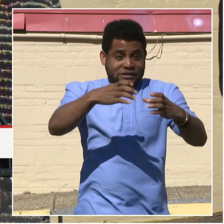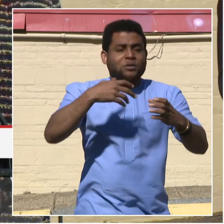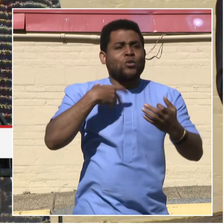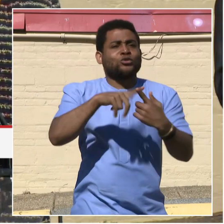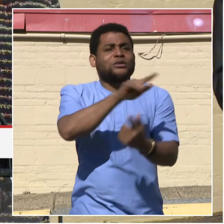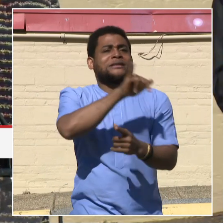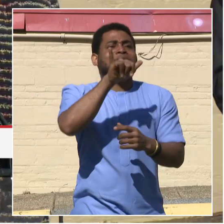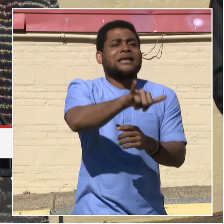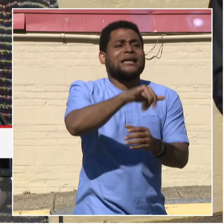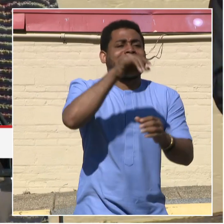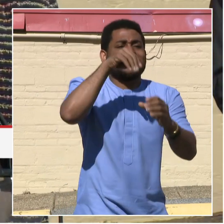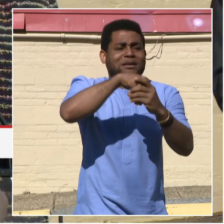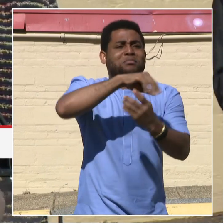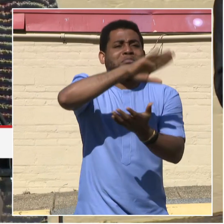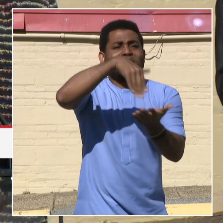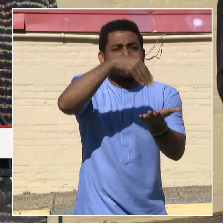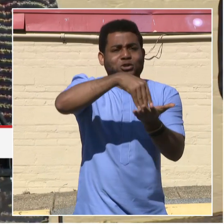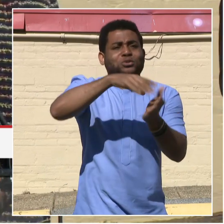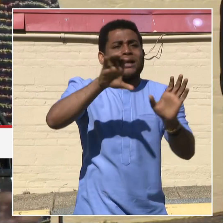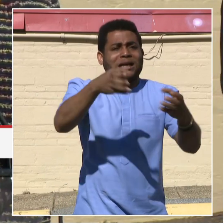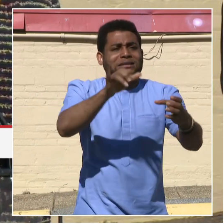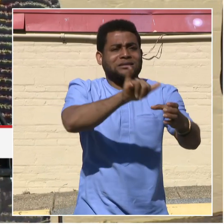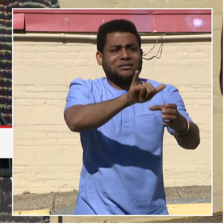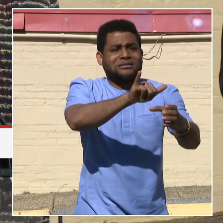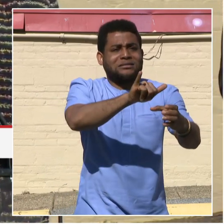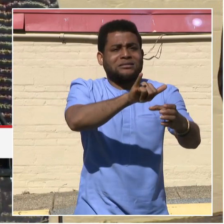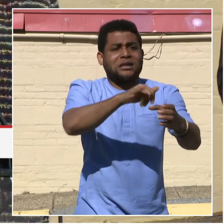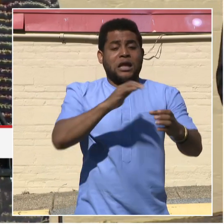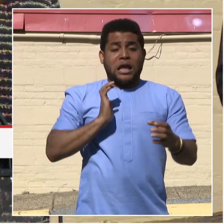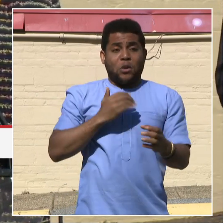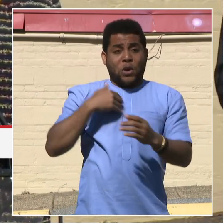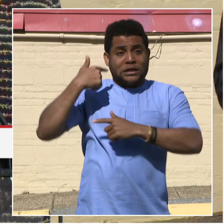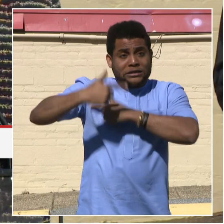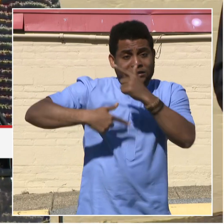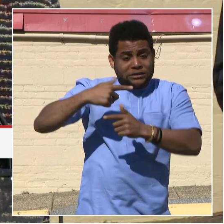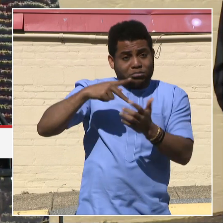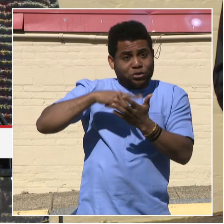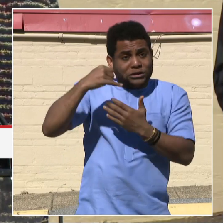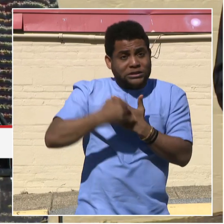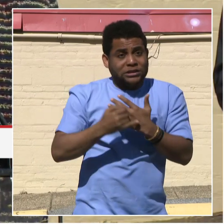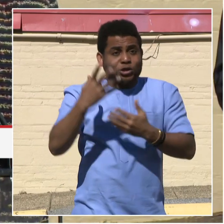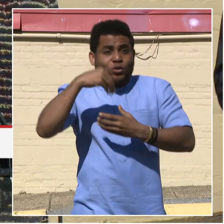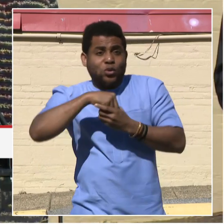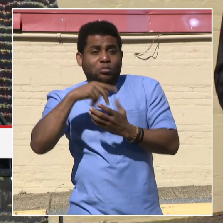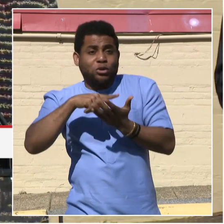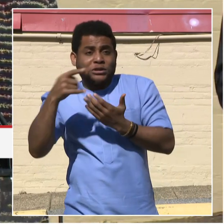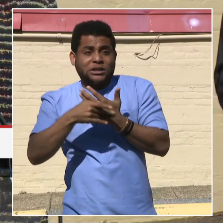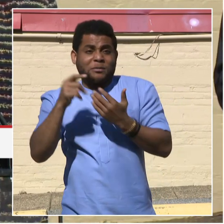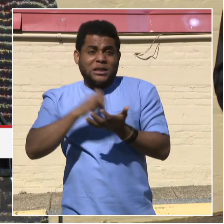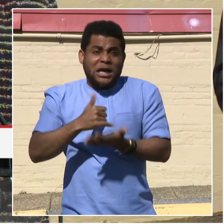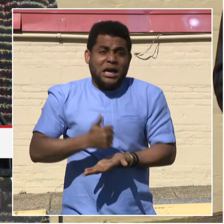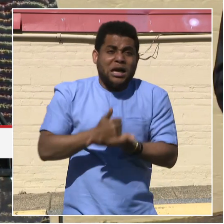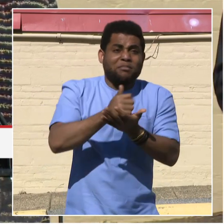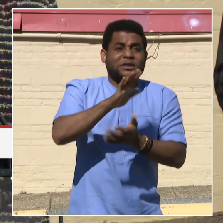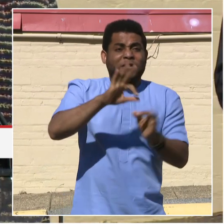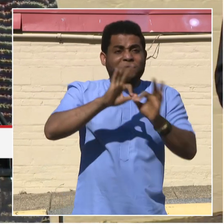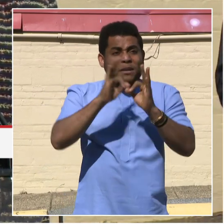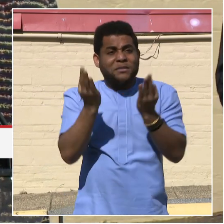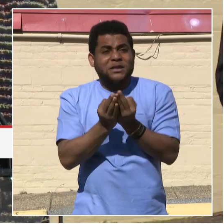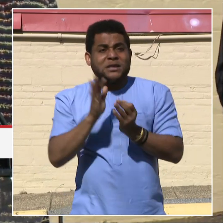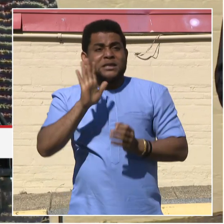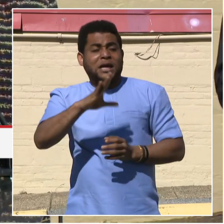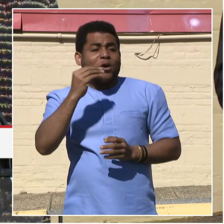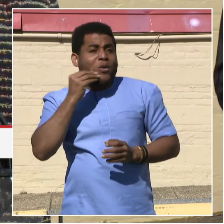our legacy initiative also includes programs that will help families pass their properties on